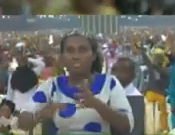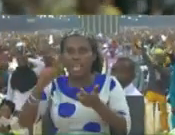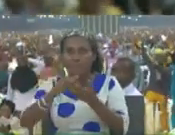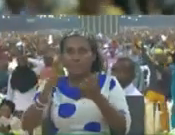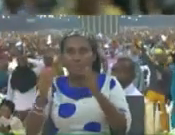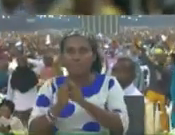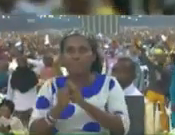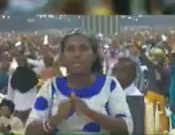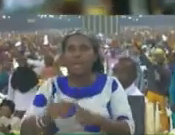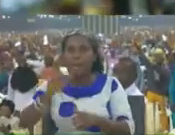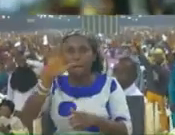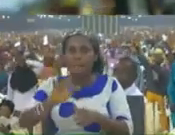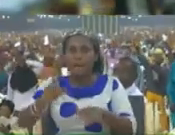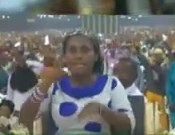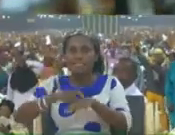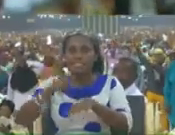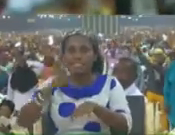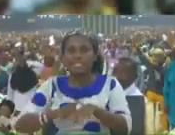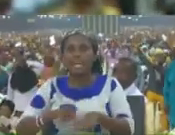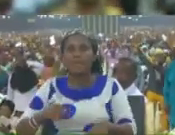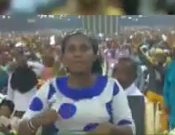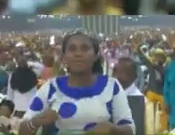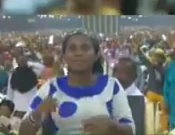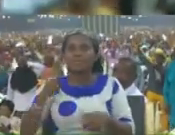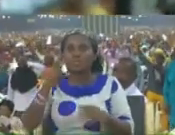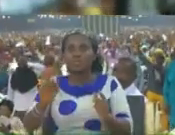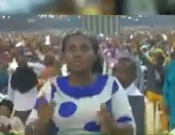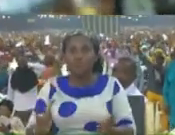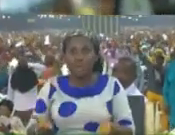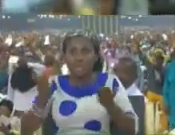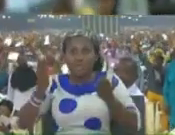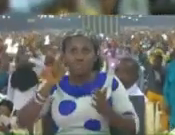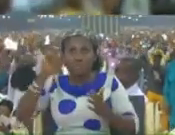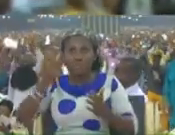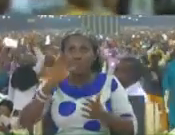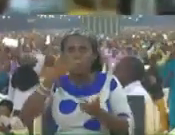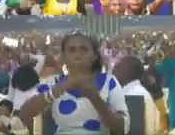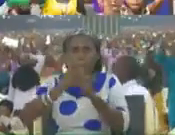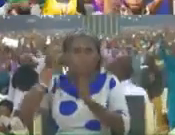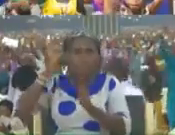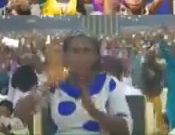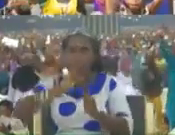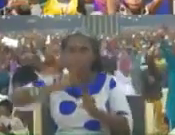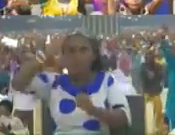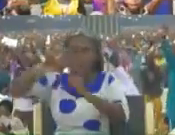by the time the sun rises tomorrow, your siege will be over.